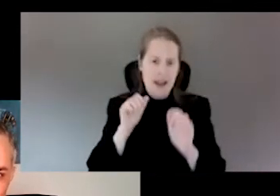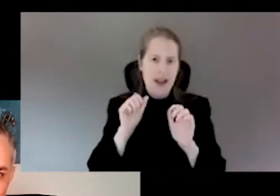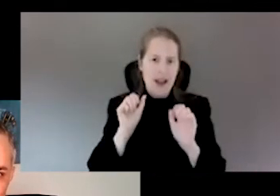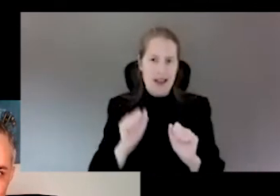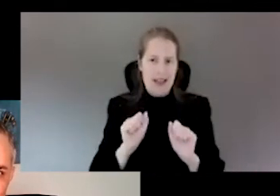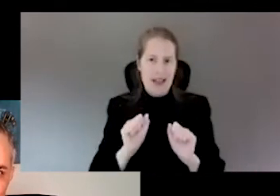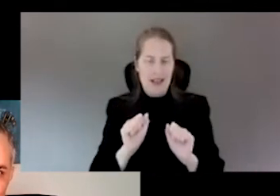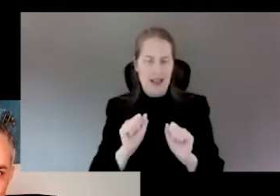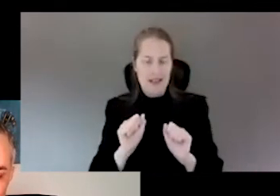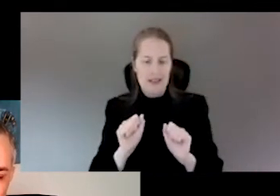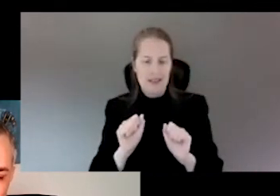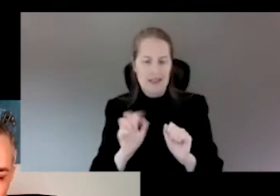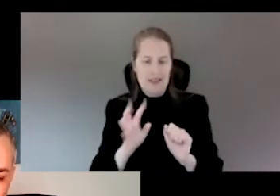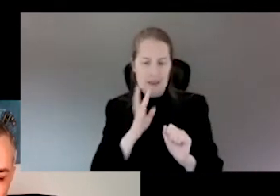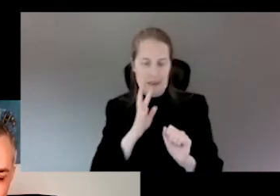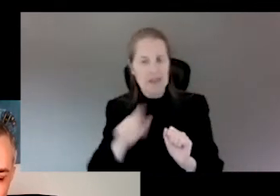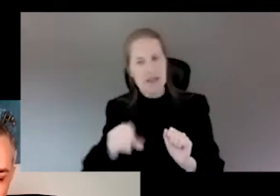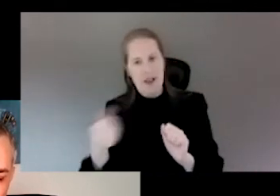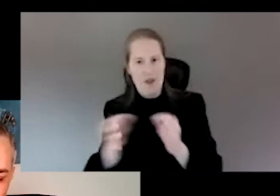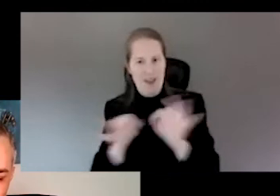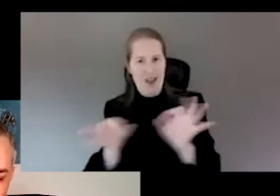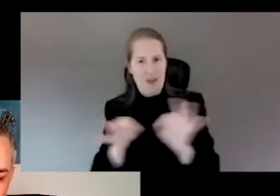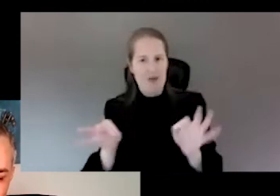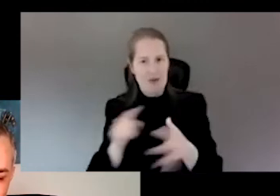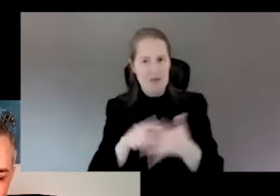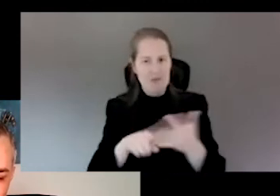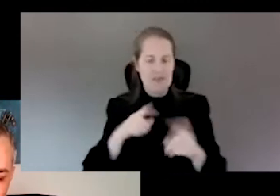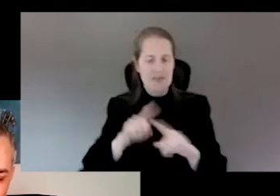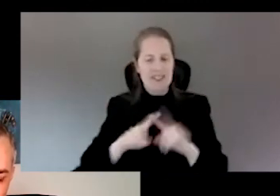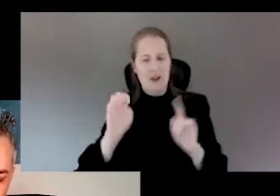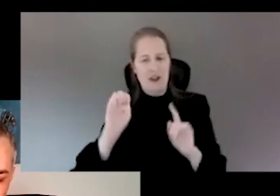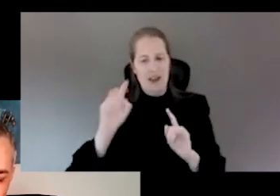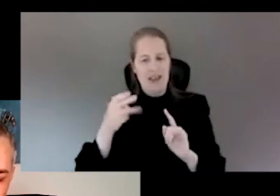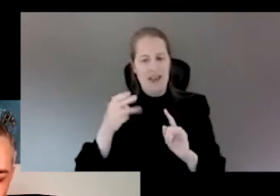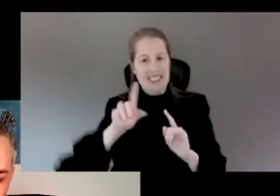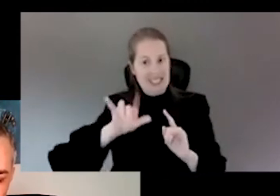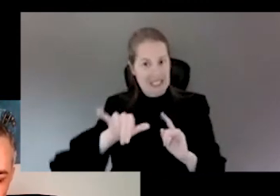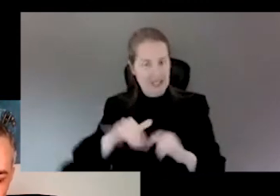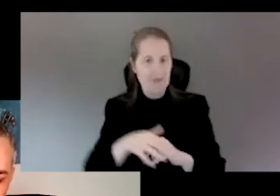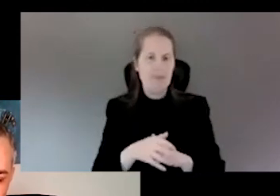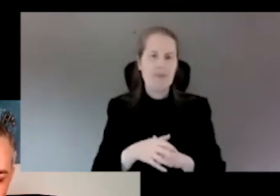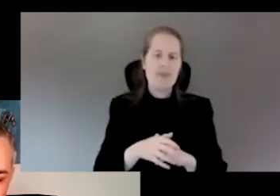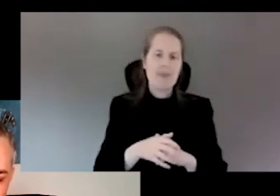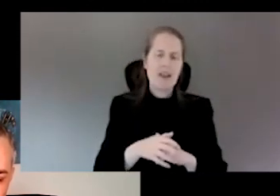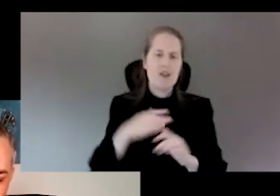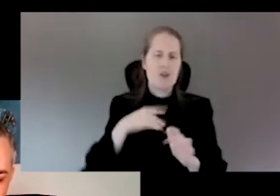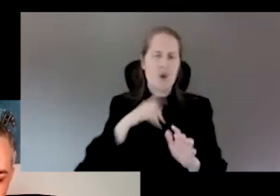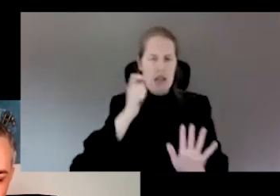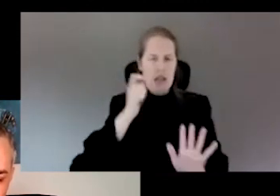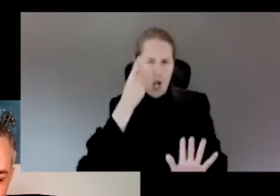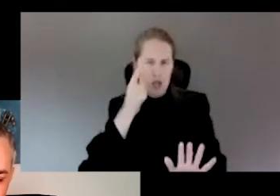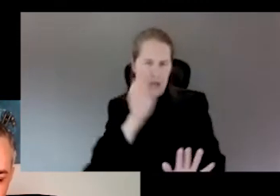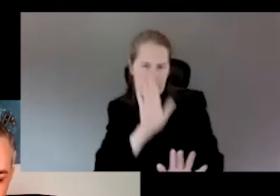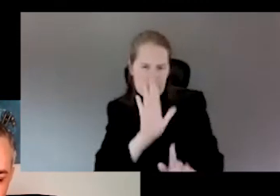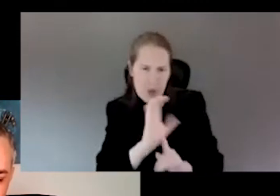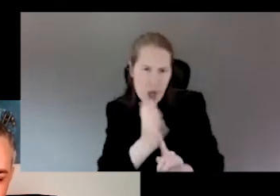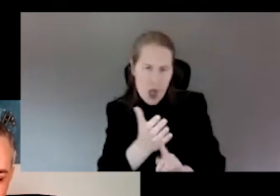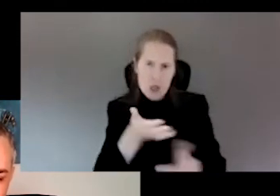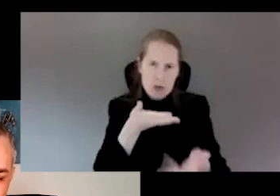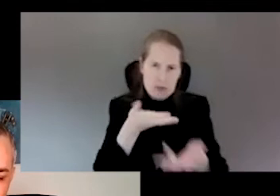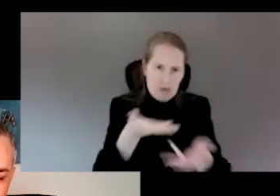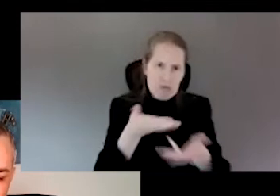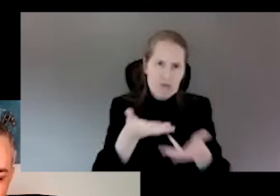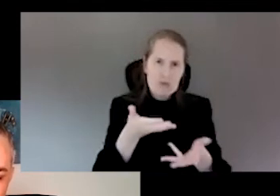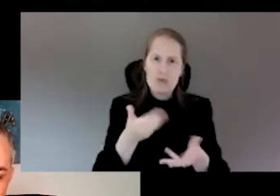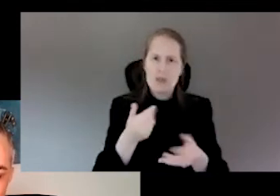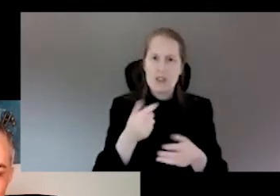ethnicity, and I do speak another language. And also getting to know the culture for me and to me are very important,